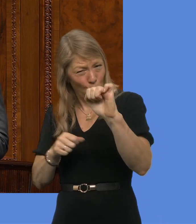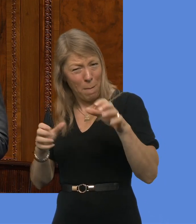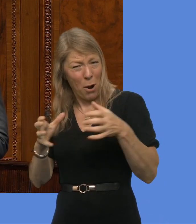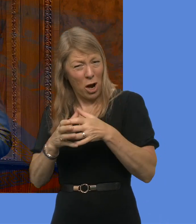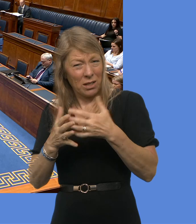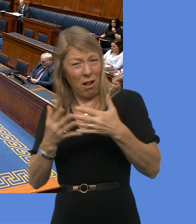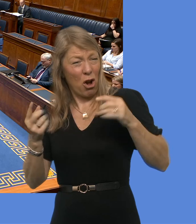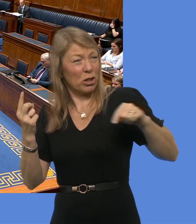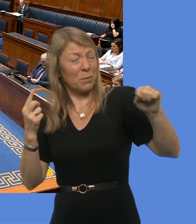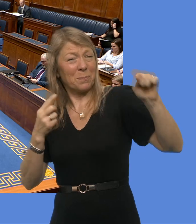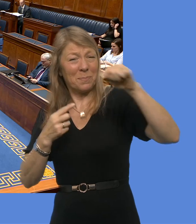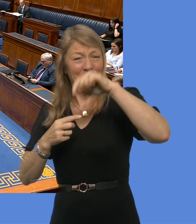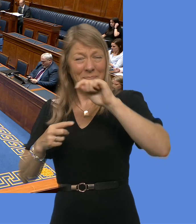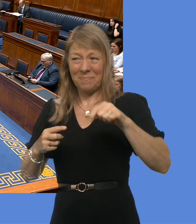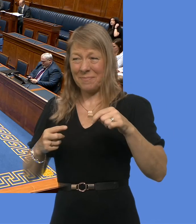day? Minister.